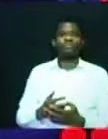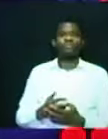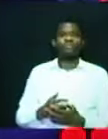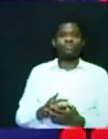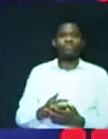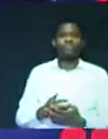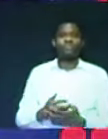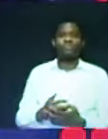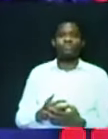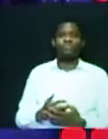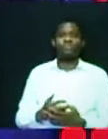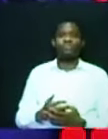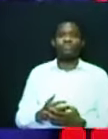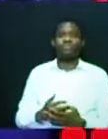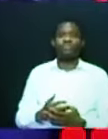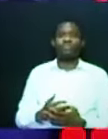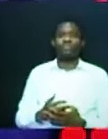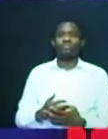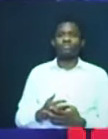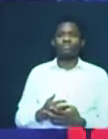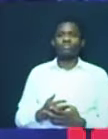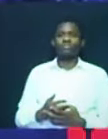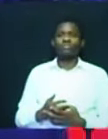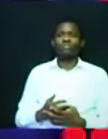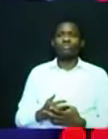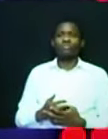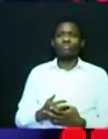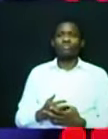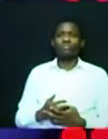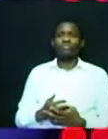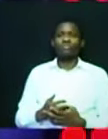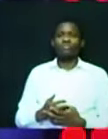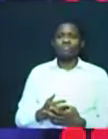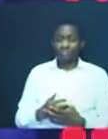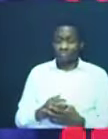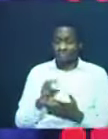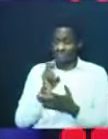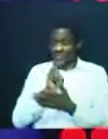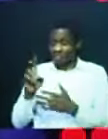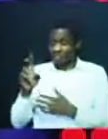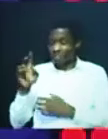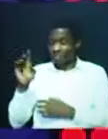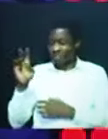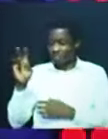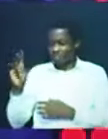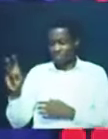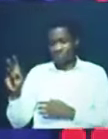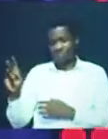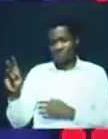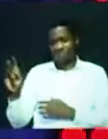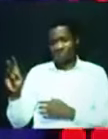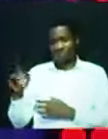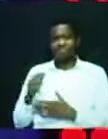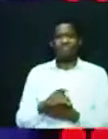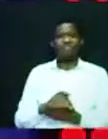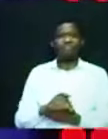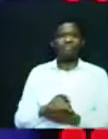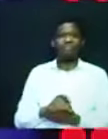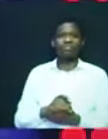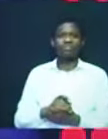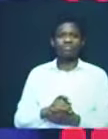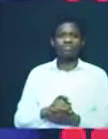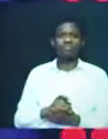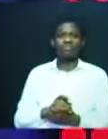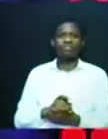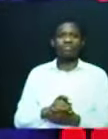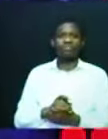manu duduo eyese achee ene ewo mpabreso. Verse 17, look at that. The best of horses you